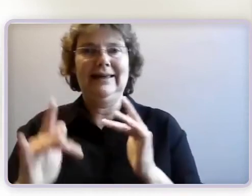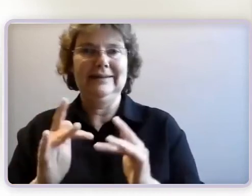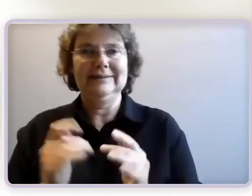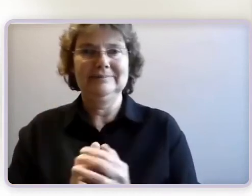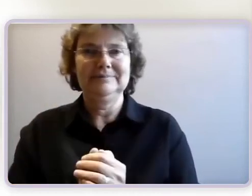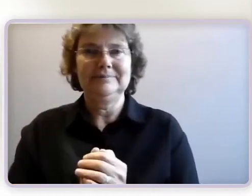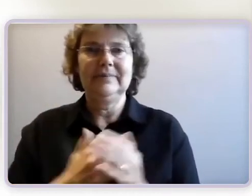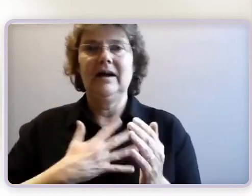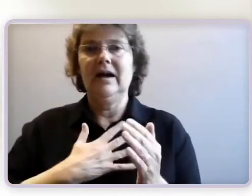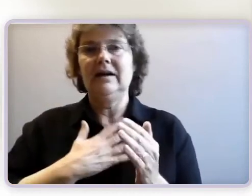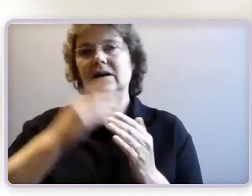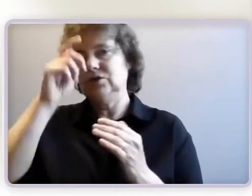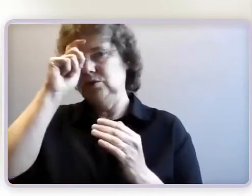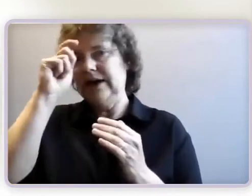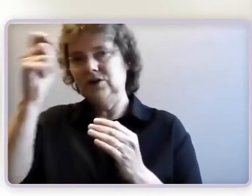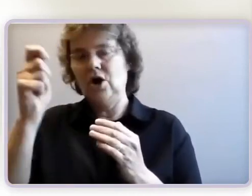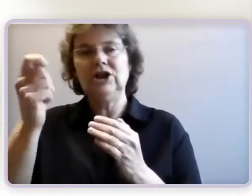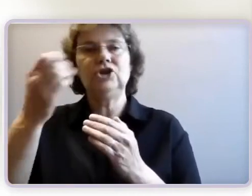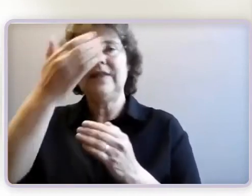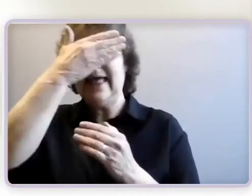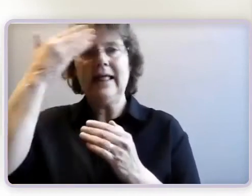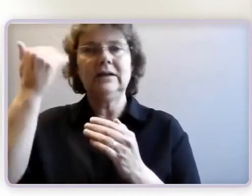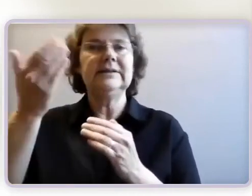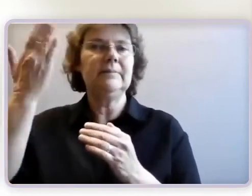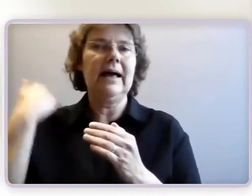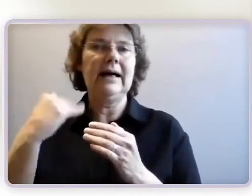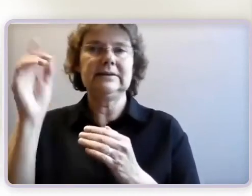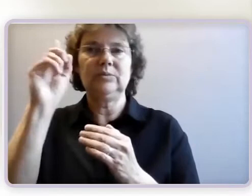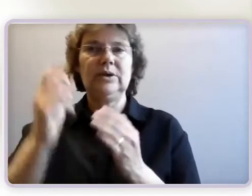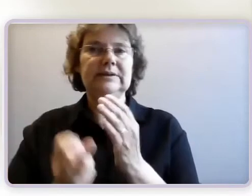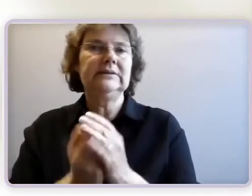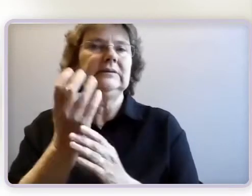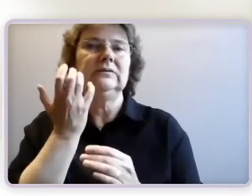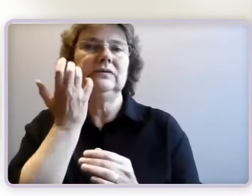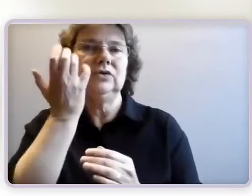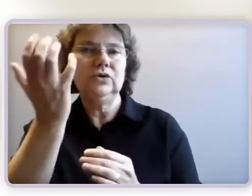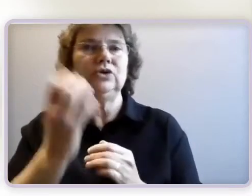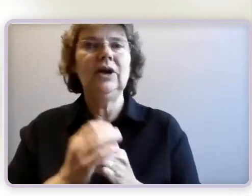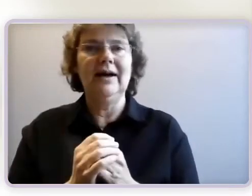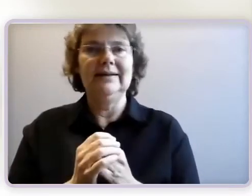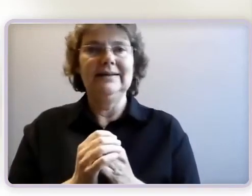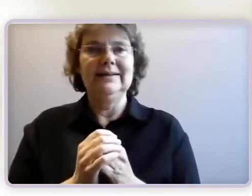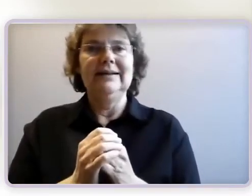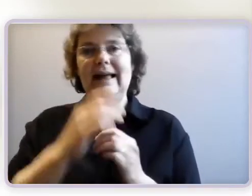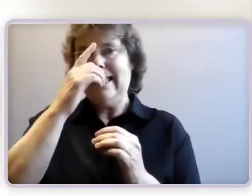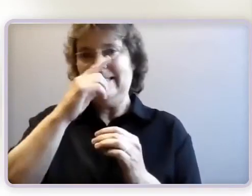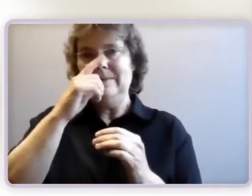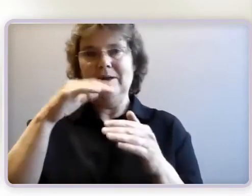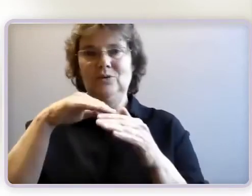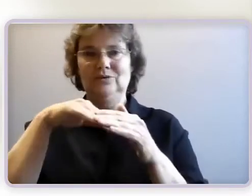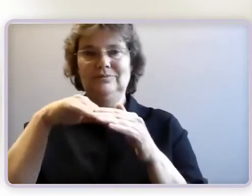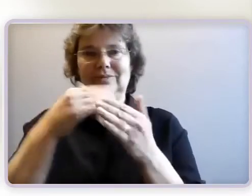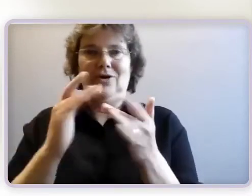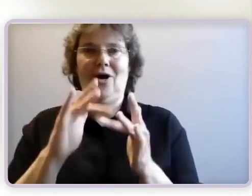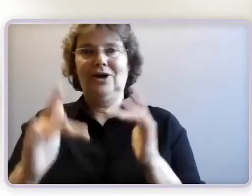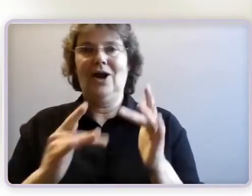acknowledge elders past, present and emerging, and those of us in the virtual room with us today.